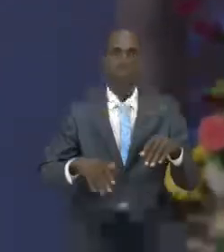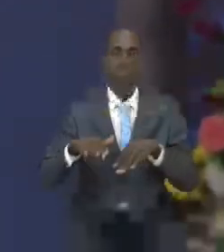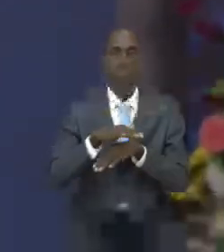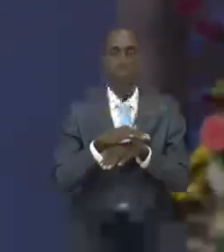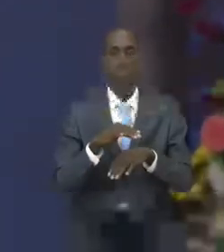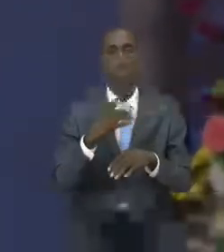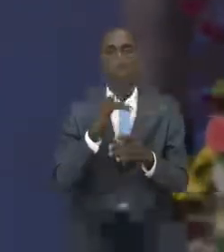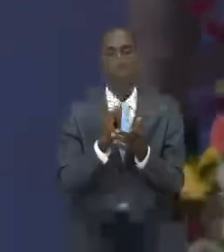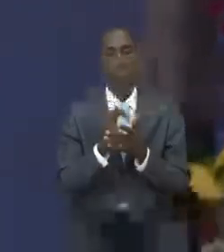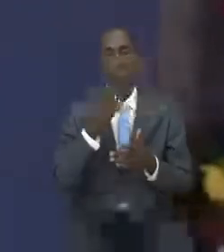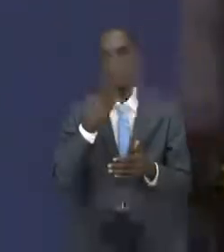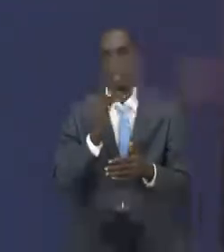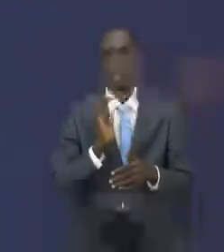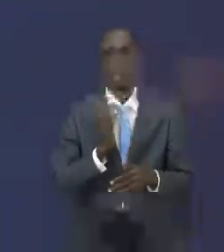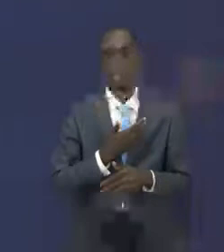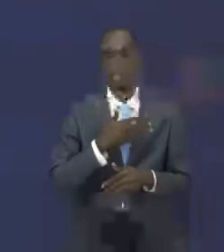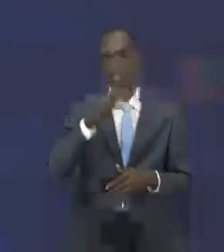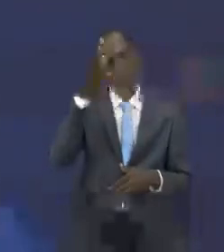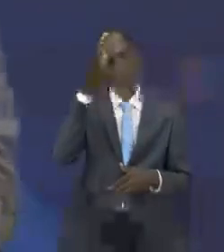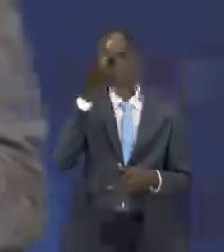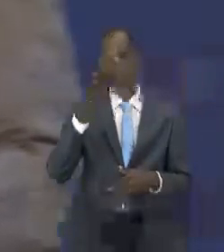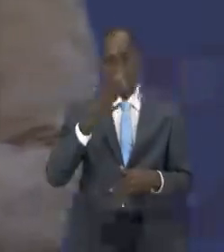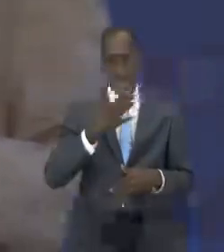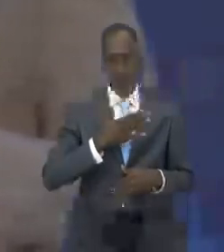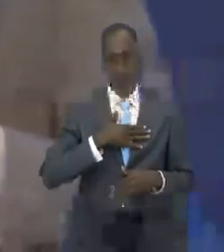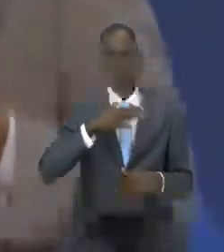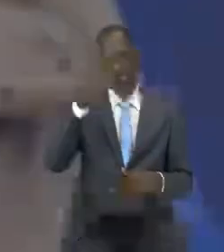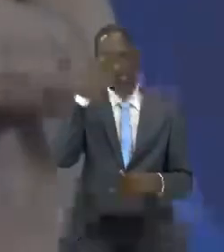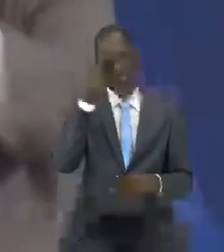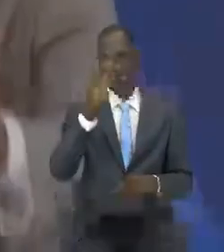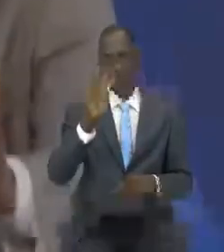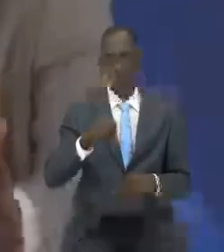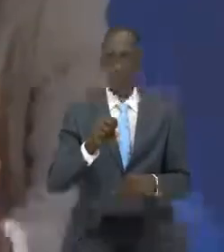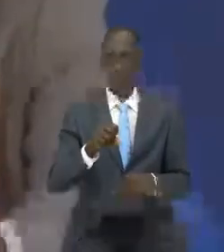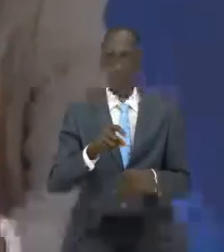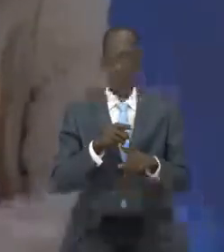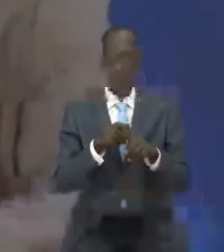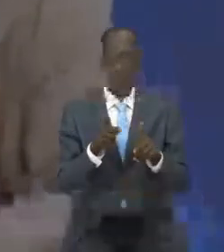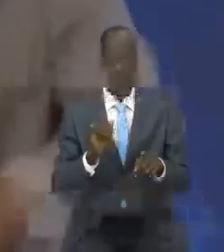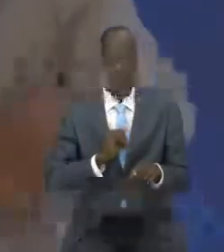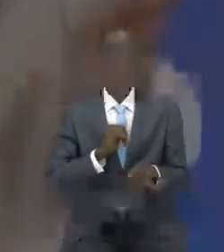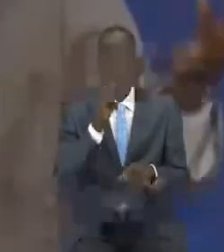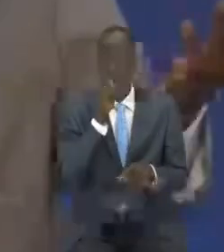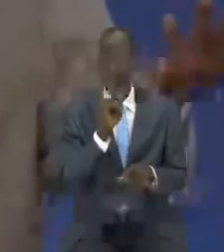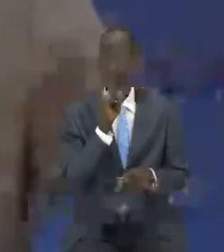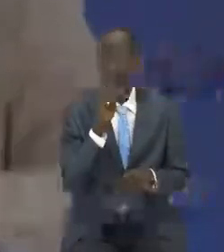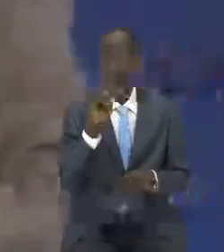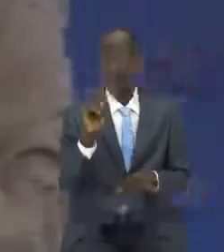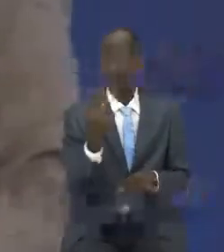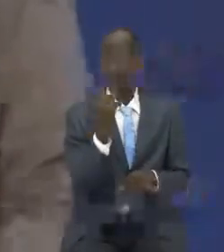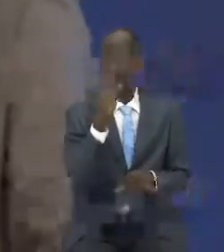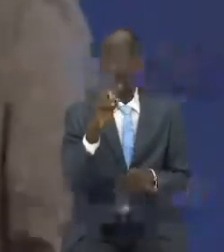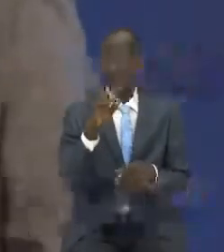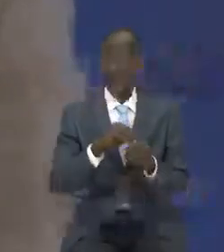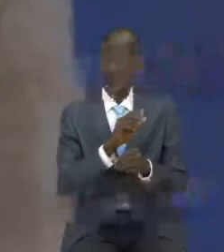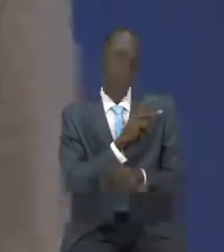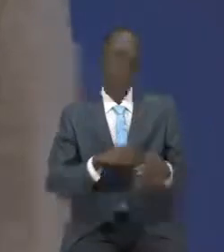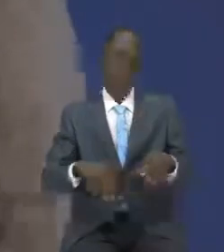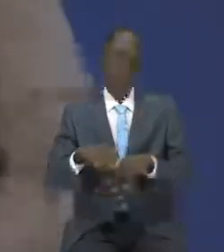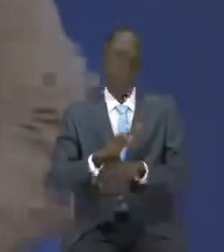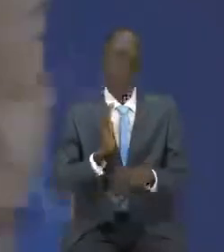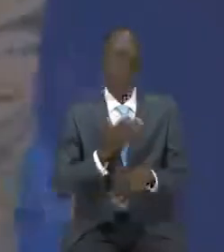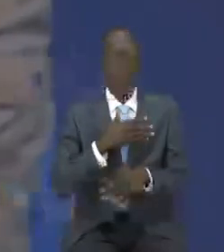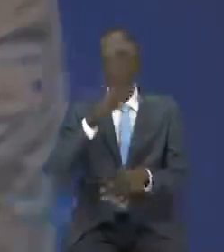Father, my Father, yes, but I'm not the only one in the kingdom. A Father who art in